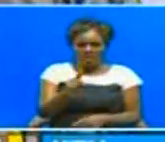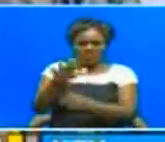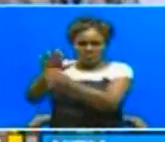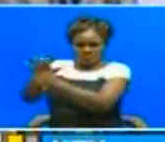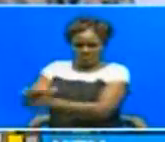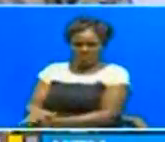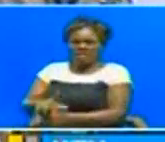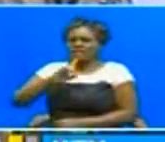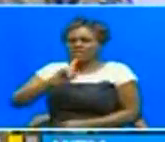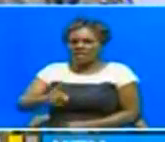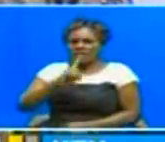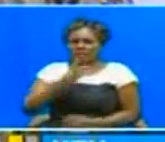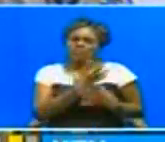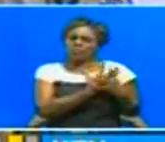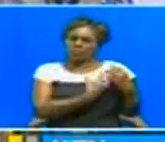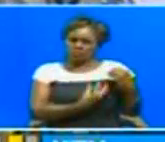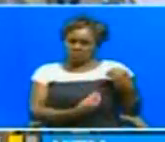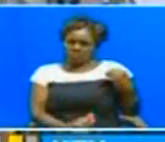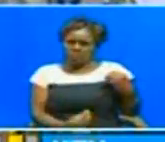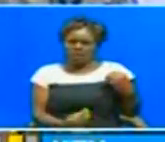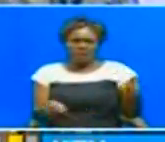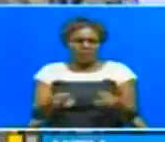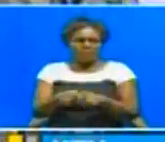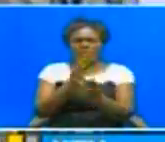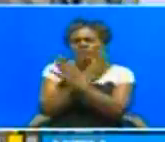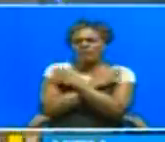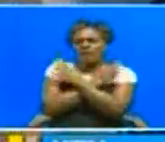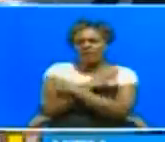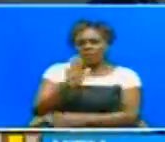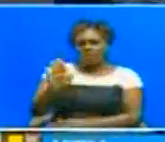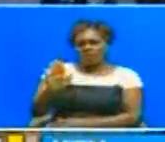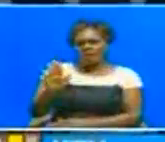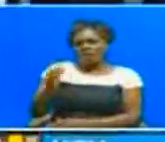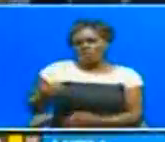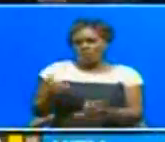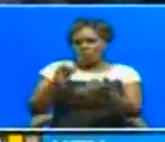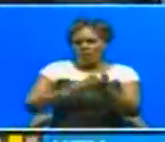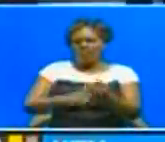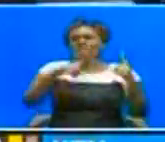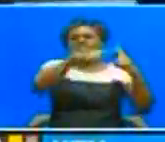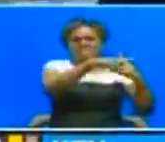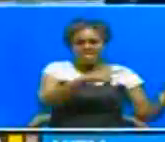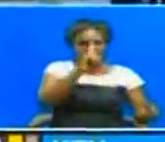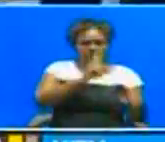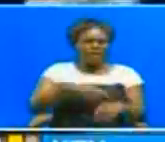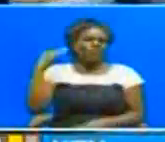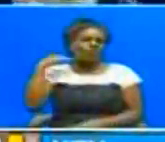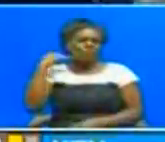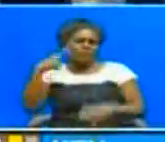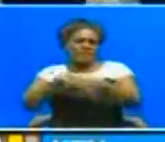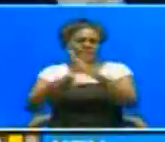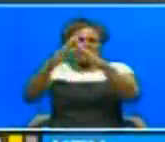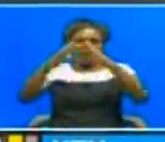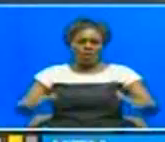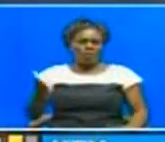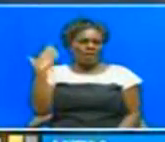undermined, threatened, and demoralized, while his counterpart Yahya Mohamed's wife was killed when unknown gunmen stormed their homes last week,